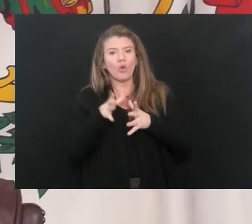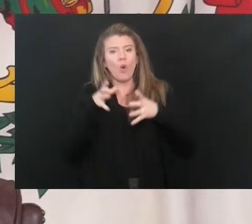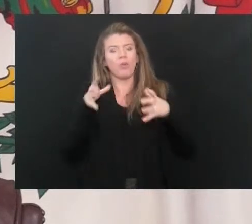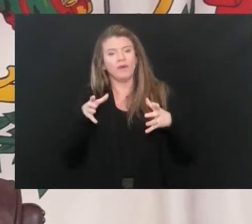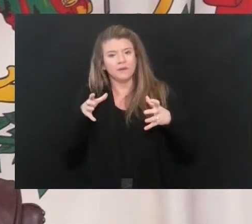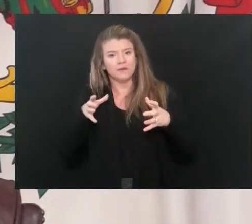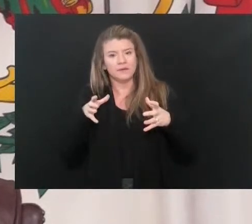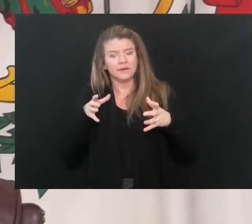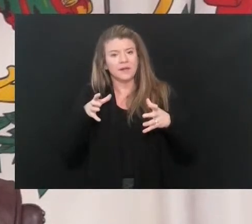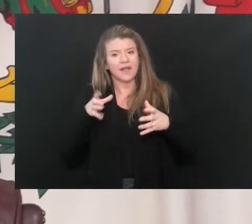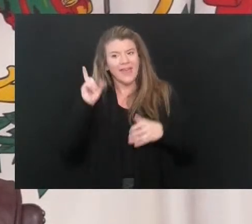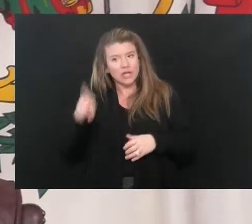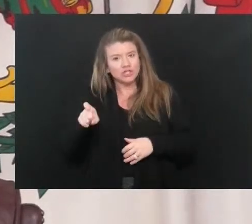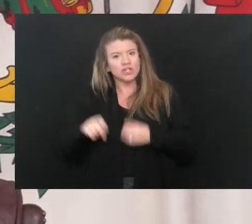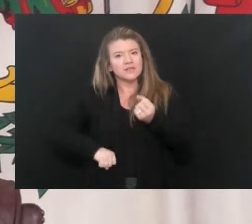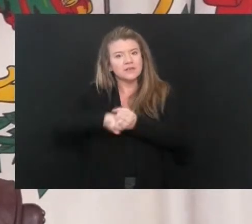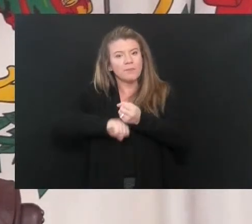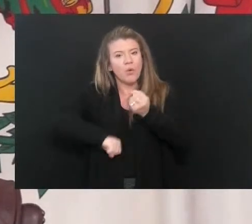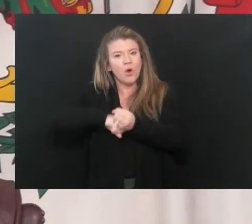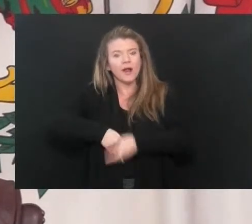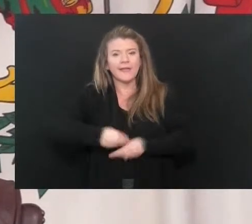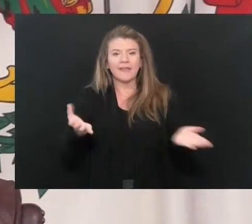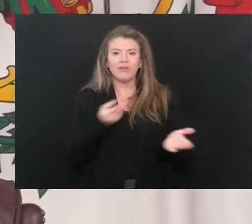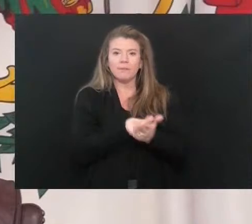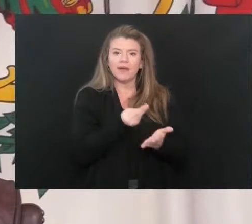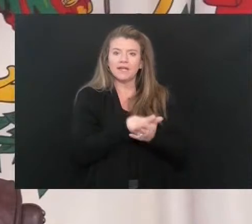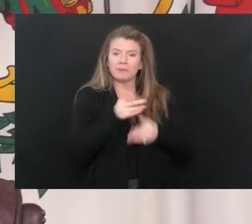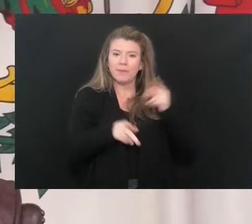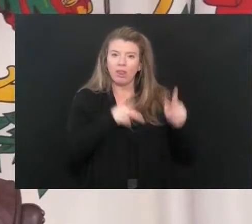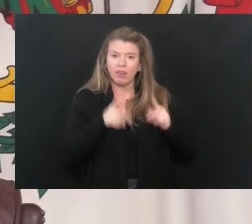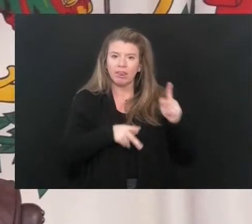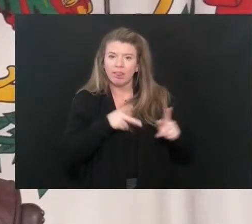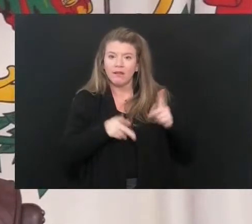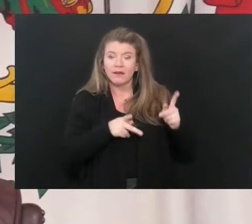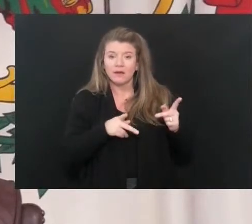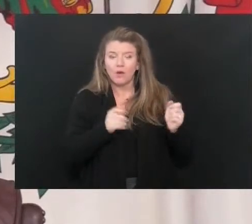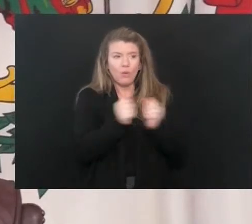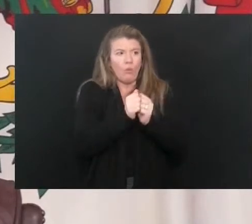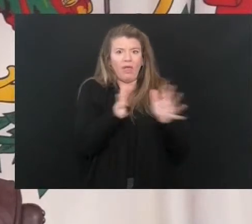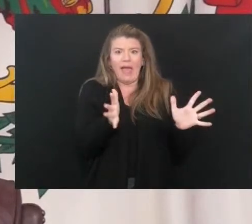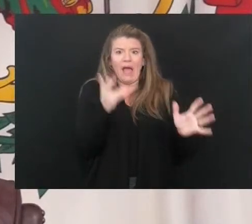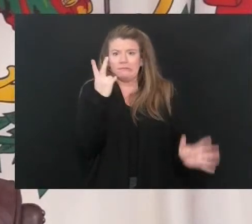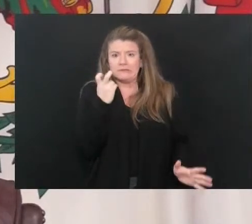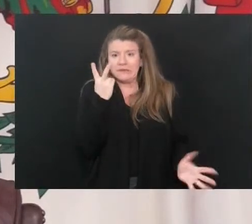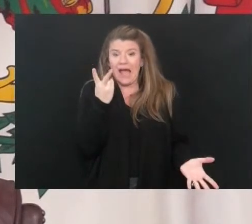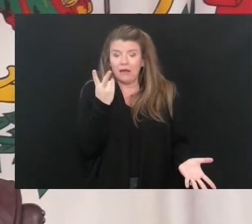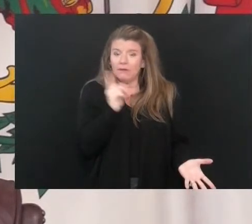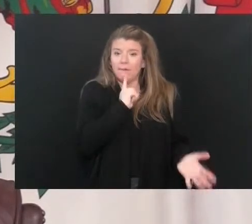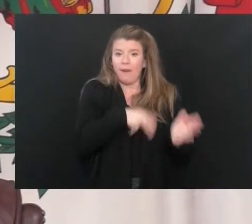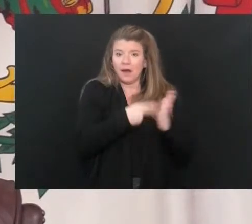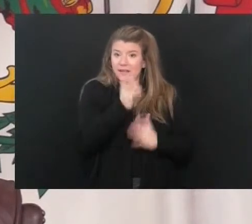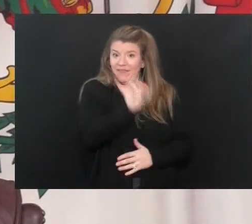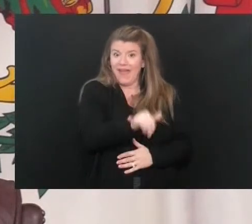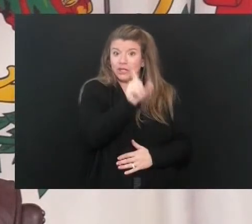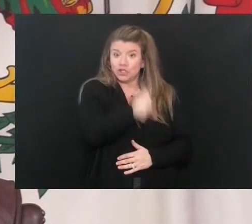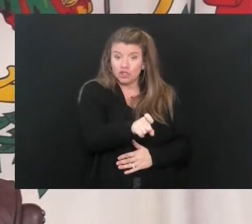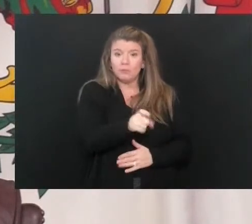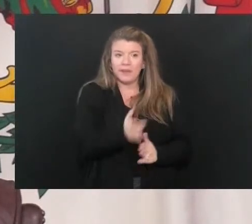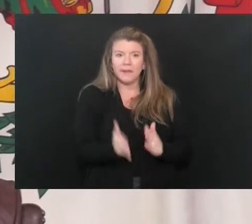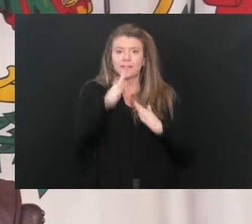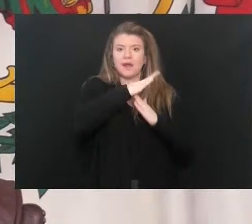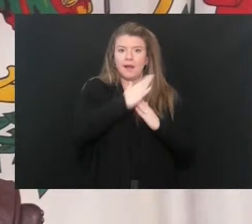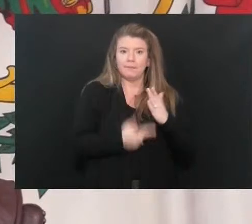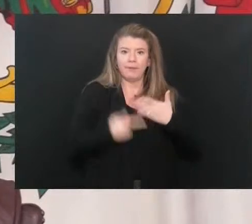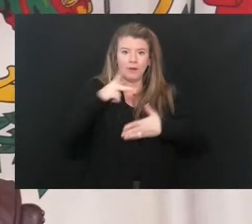to be for putting money back in the hands of the people. Absolutely, without any question, that's what it ought to be.